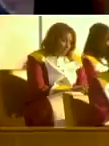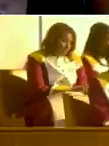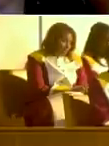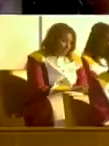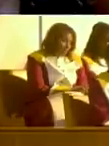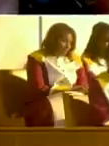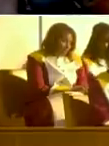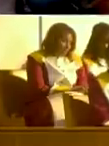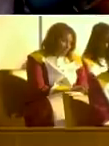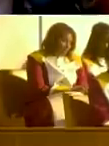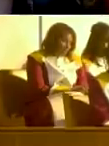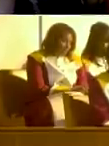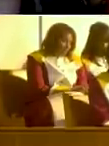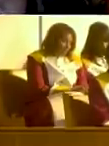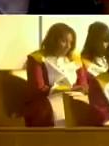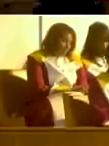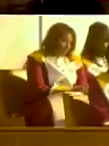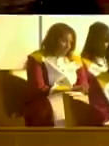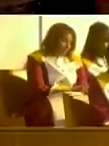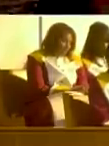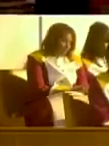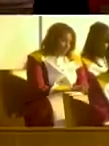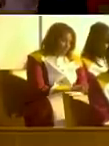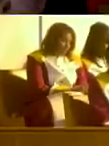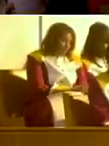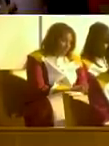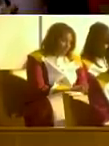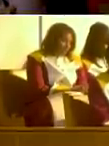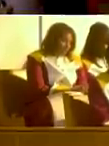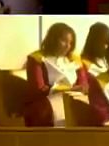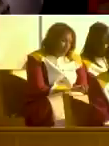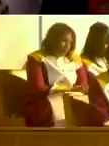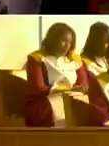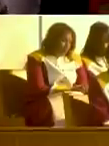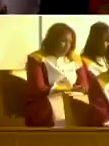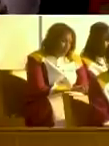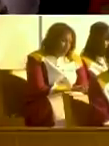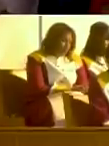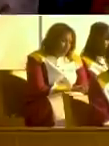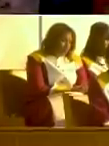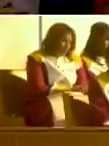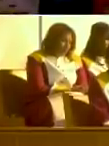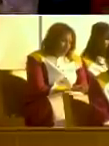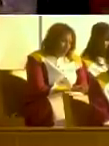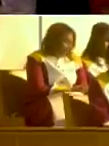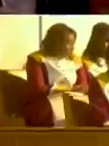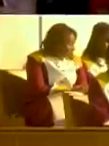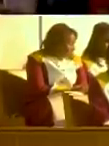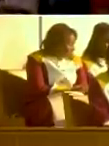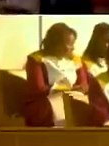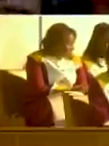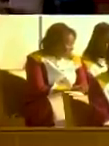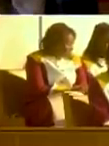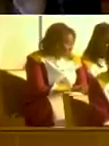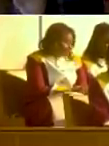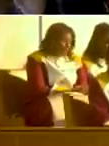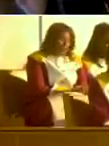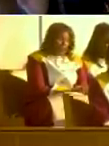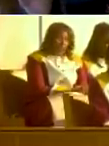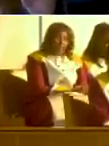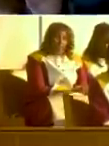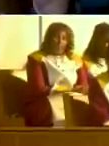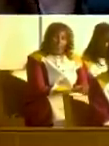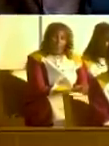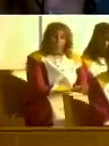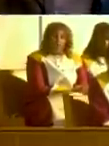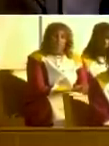gift of salvation in Jesus Christ, or you're with us and you desire to become part of the church family, immediately after our benediction, our